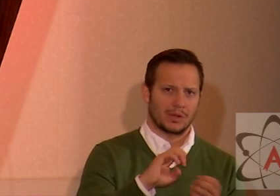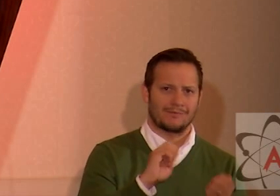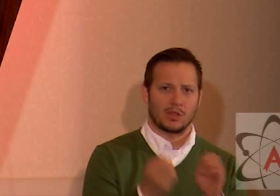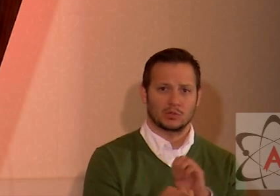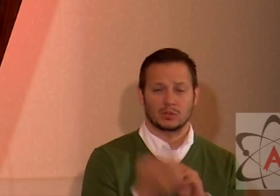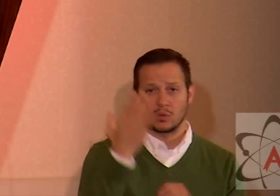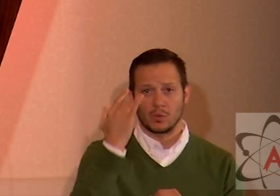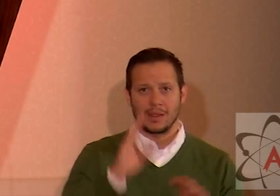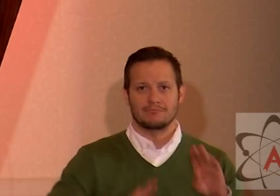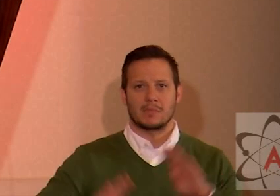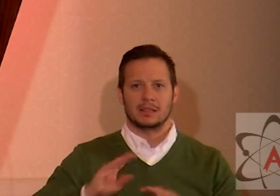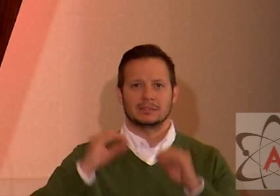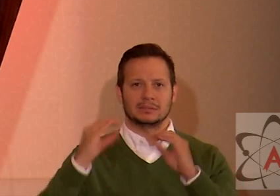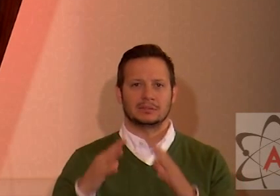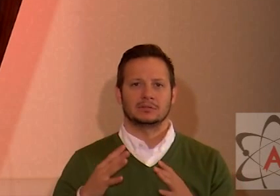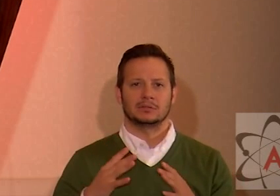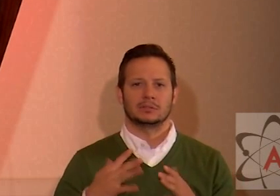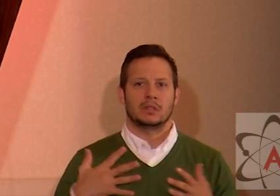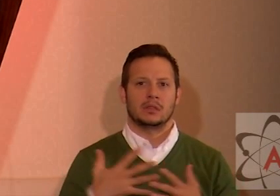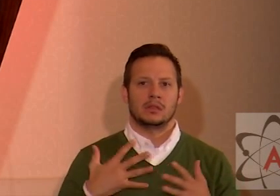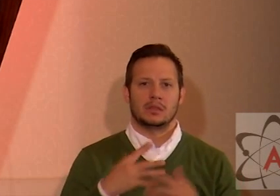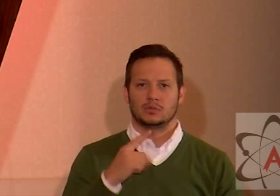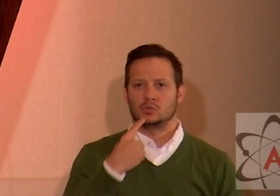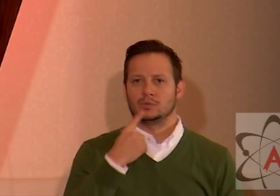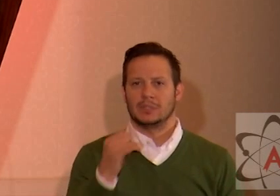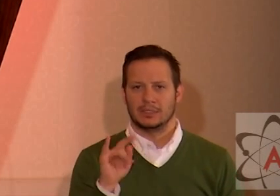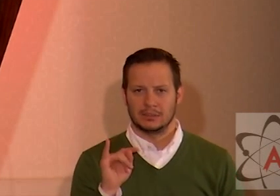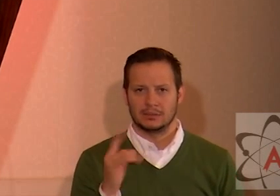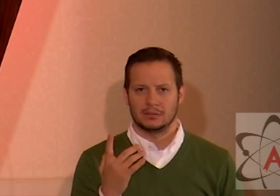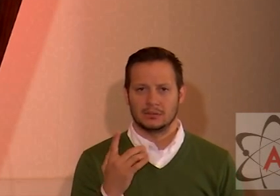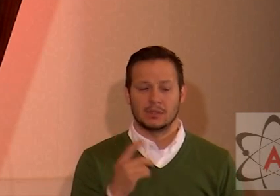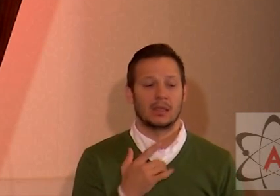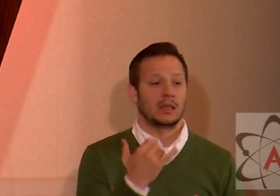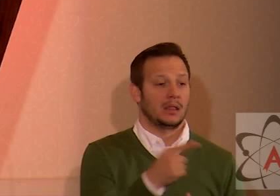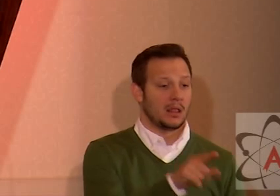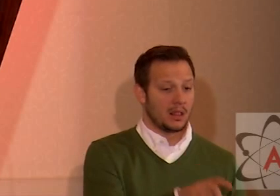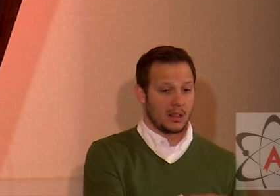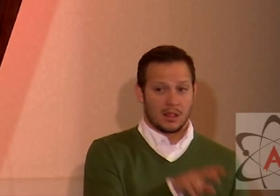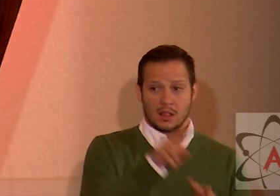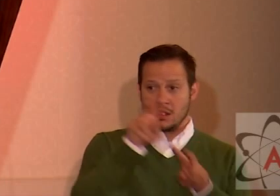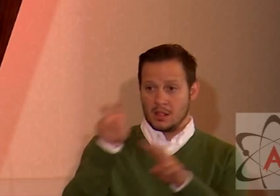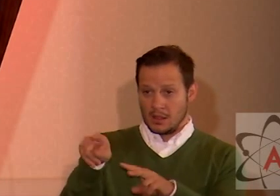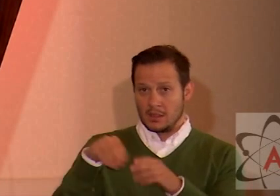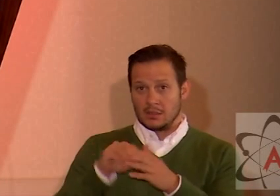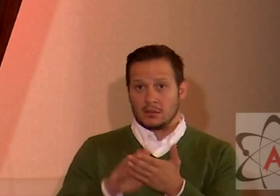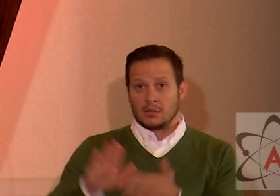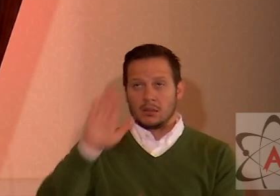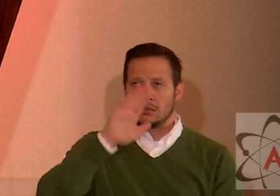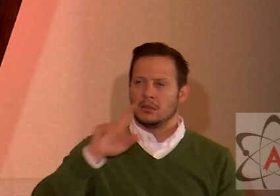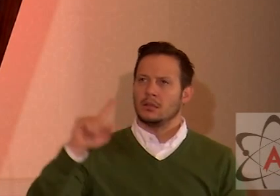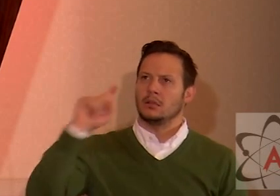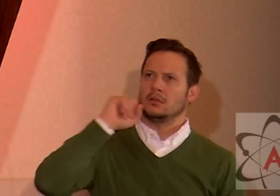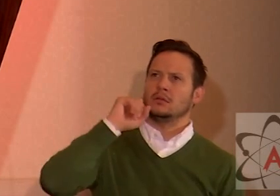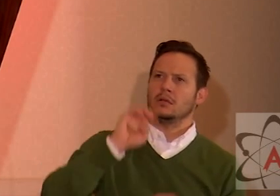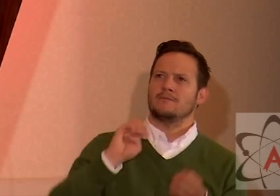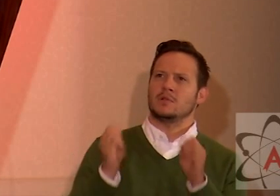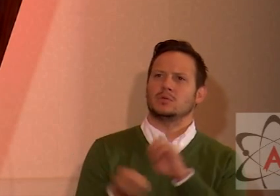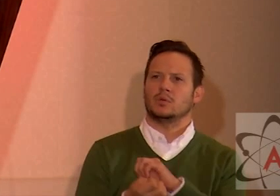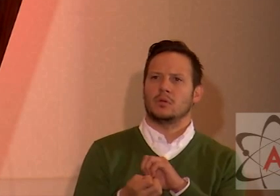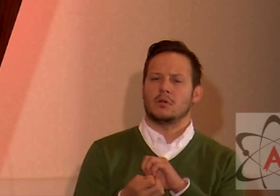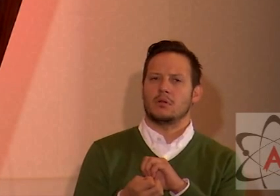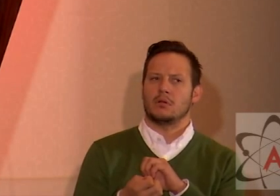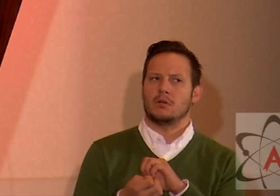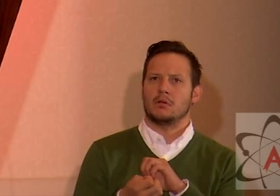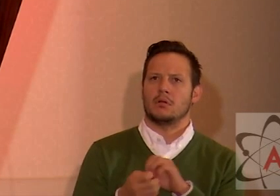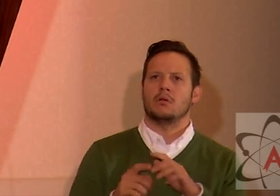biology teachers are afraid to utter it. When they go to college and they hear about evolution, all of a sudden they start